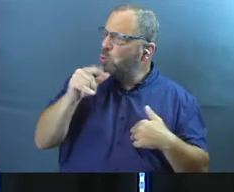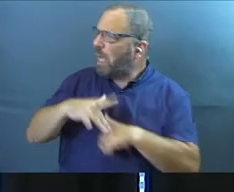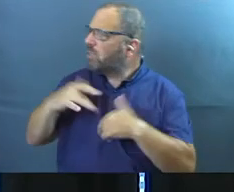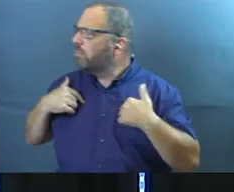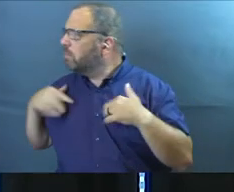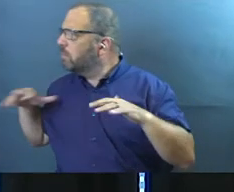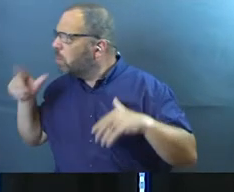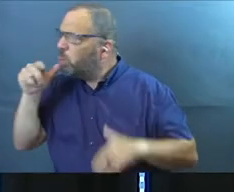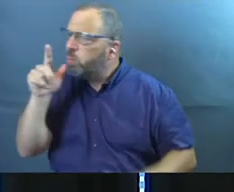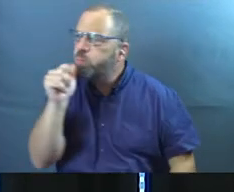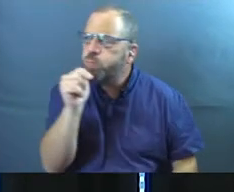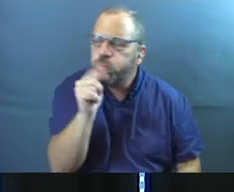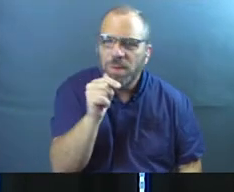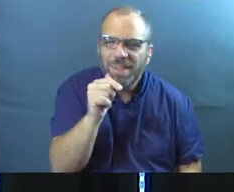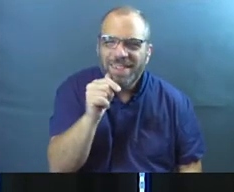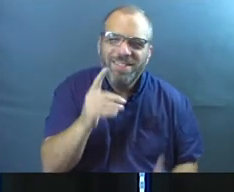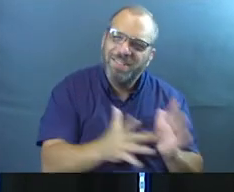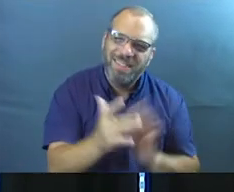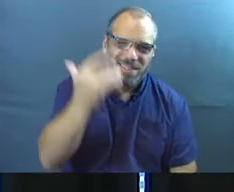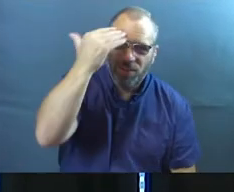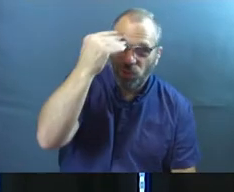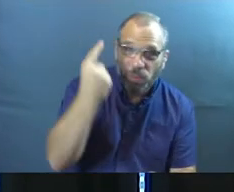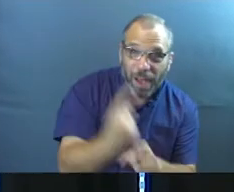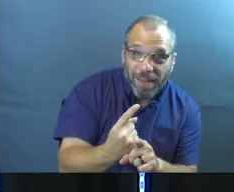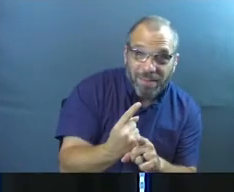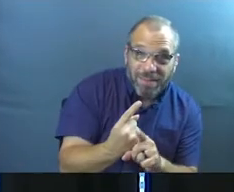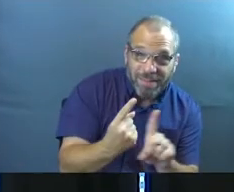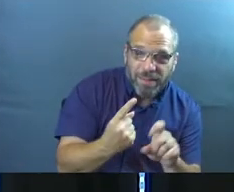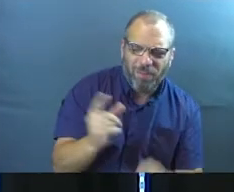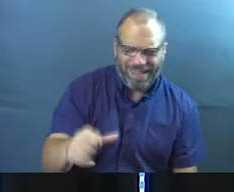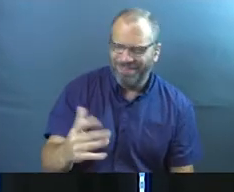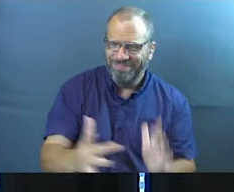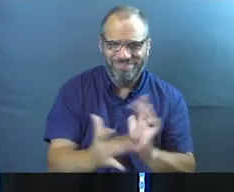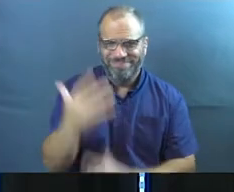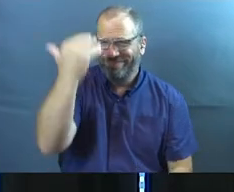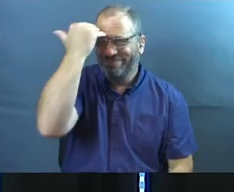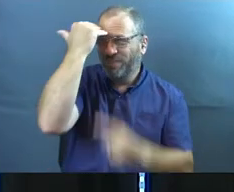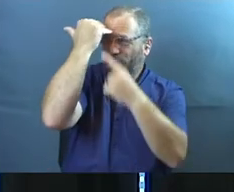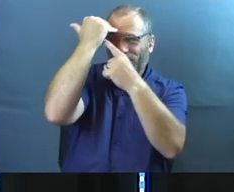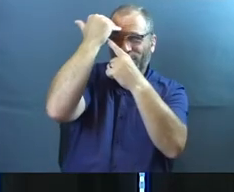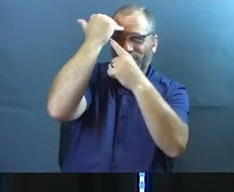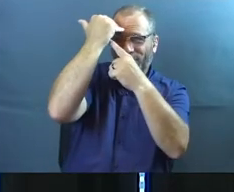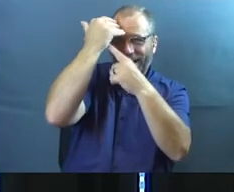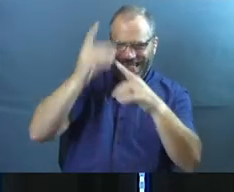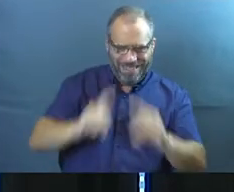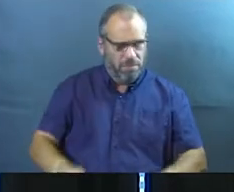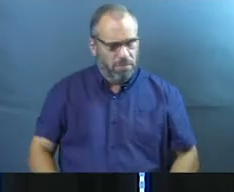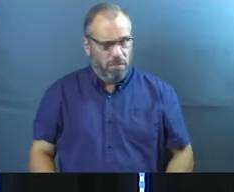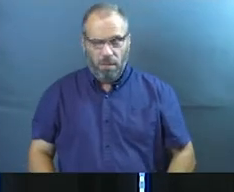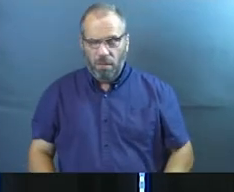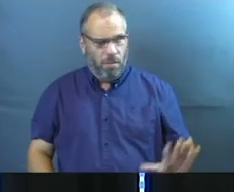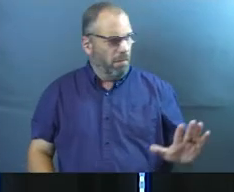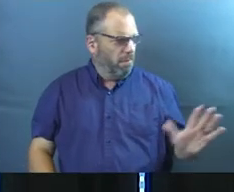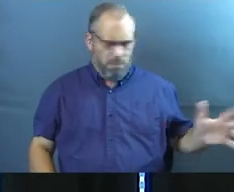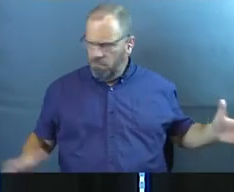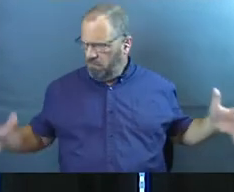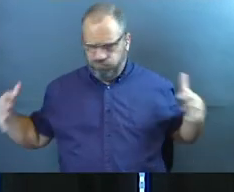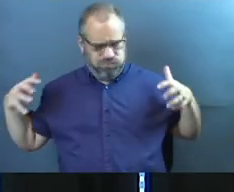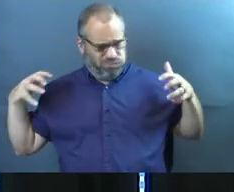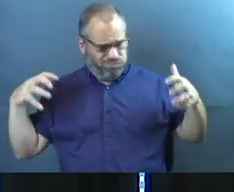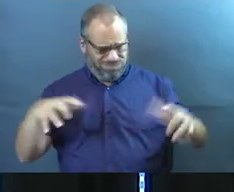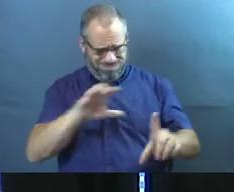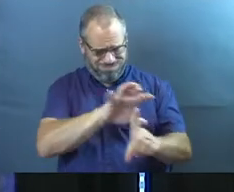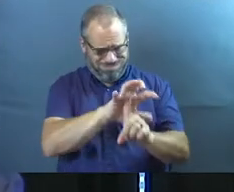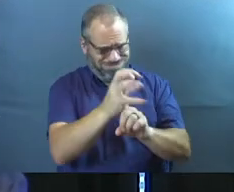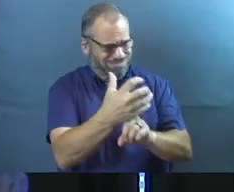robe? Do you think he already knew who touched his robe? Yes. His disciples said to him, look at this crowd